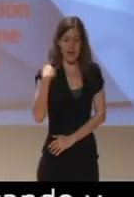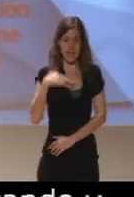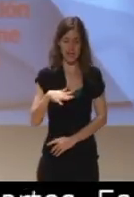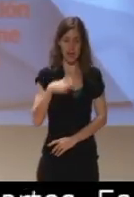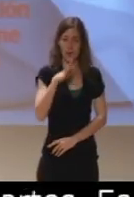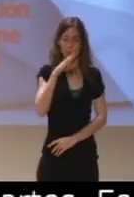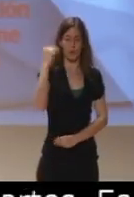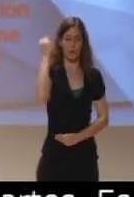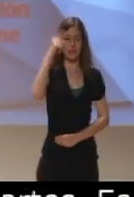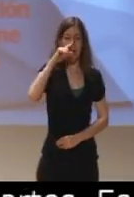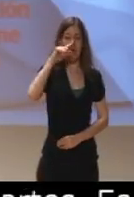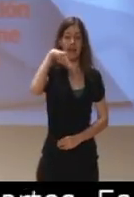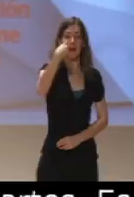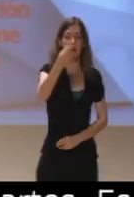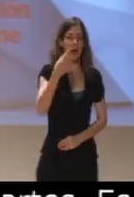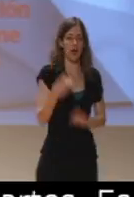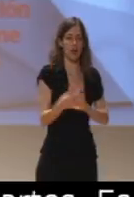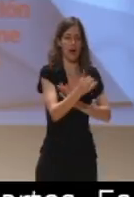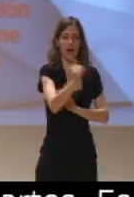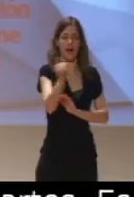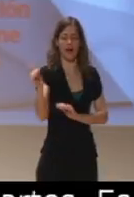accessibility, because all the